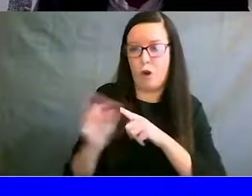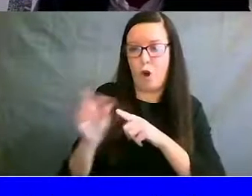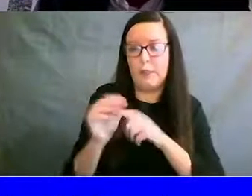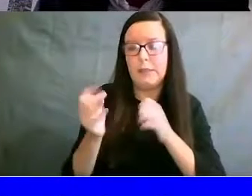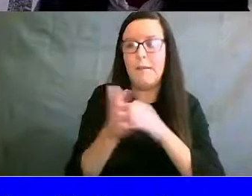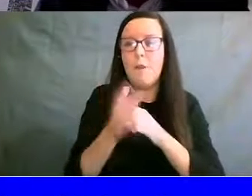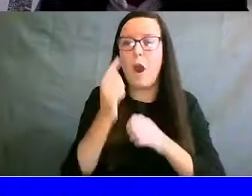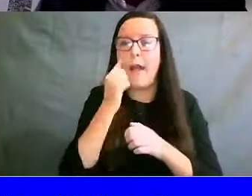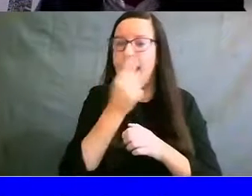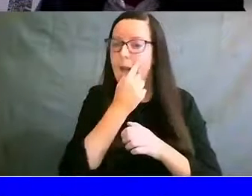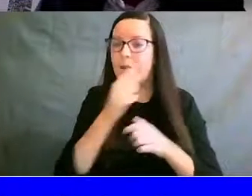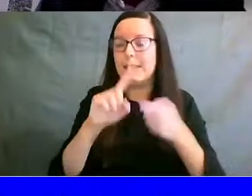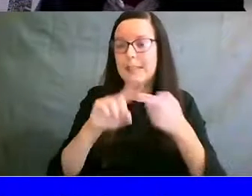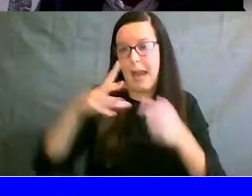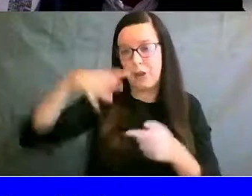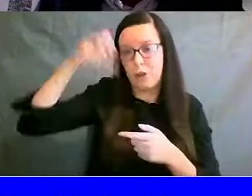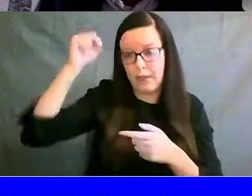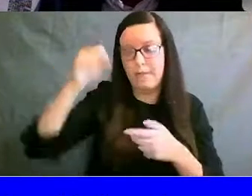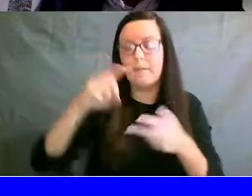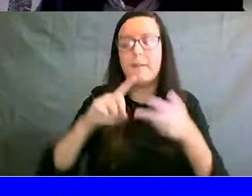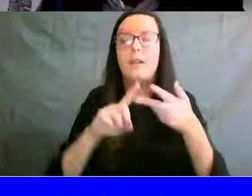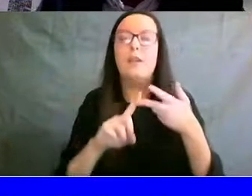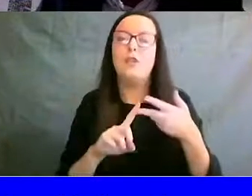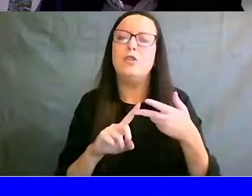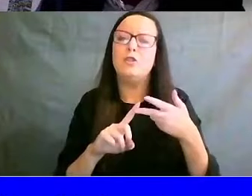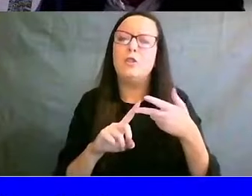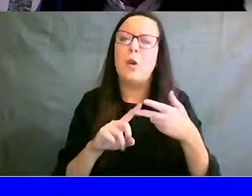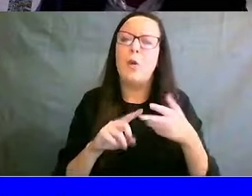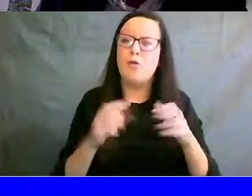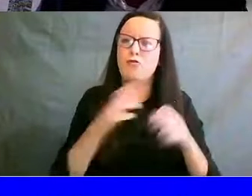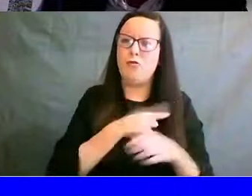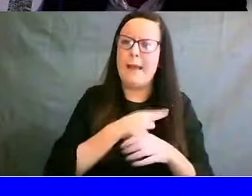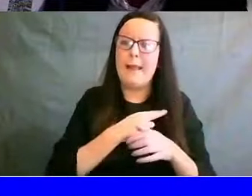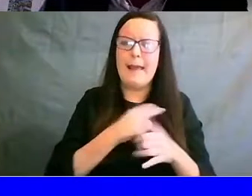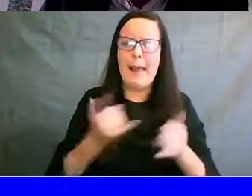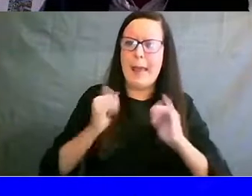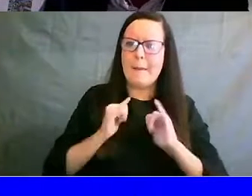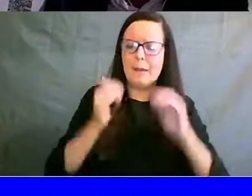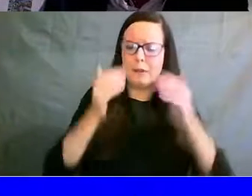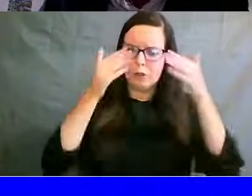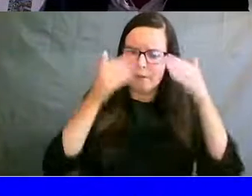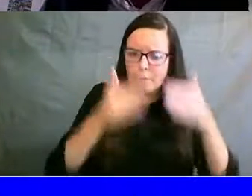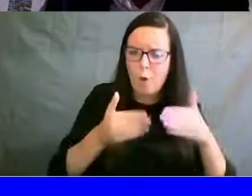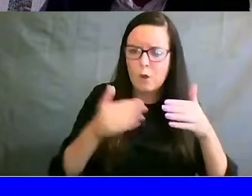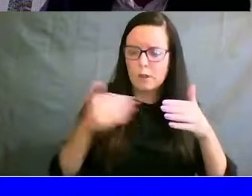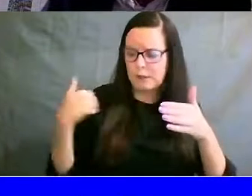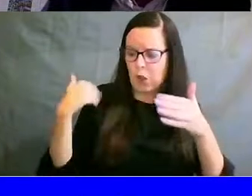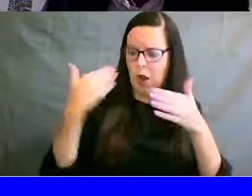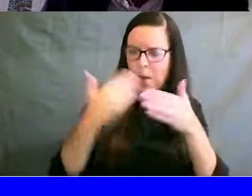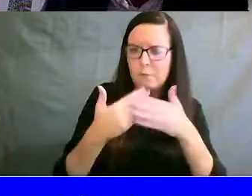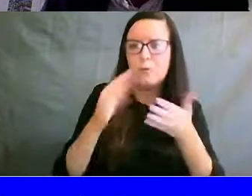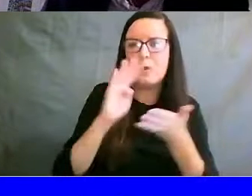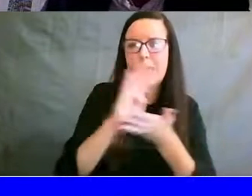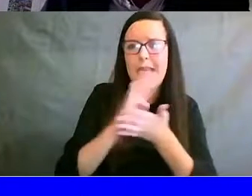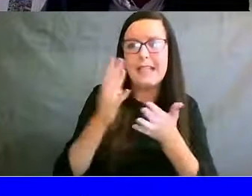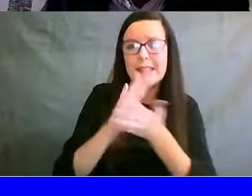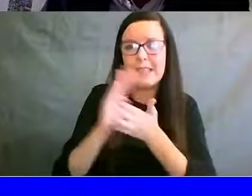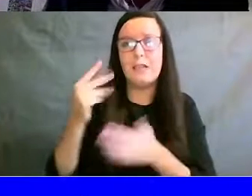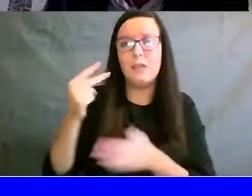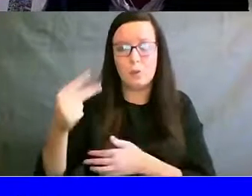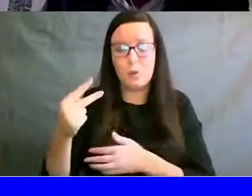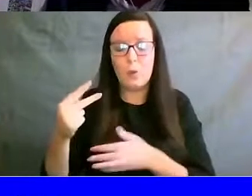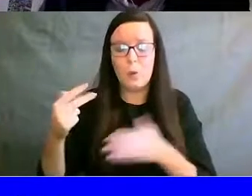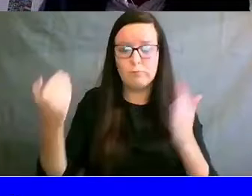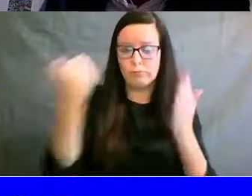the context of the kind of mainstream or ableist focus of Ireland's criminal trial up to 1992, these measures were certainly